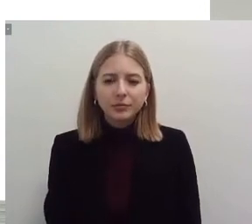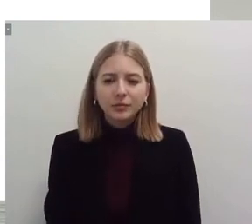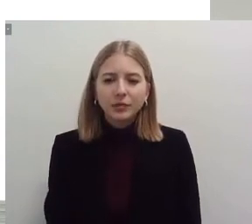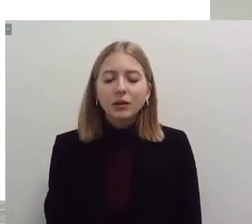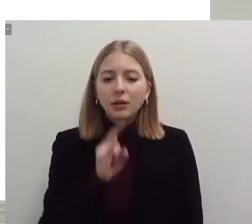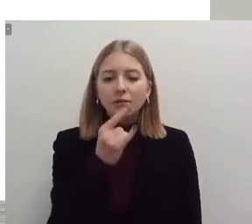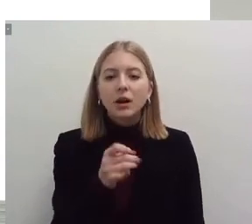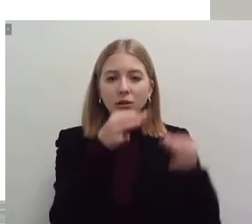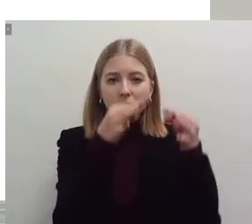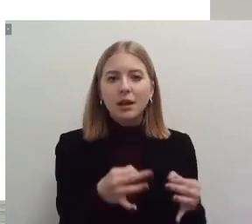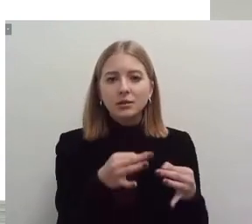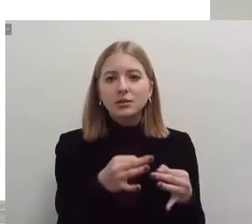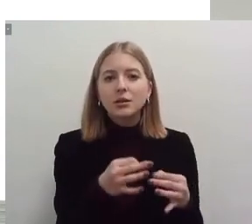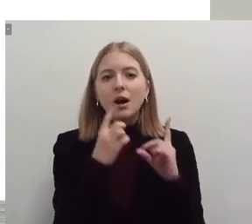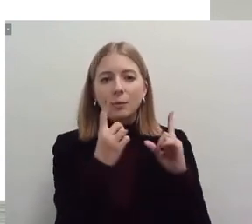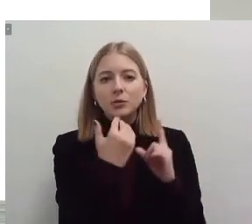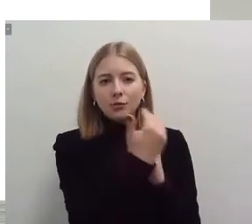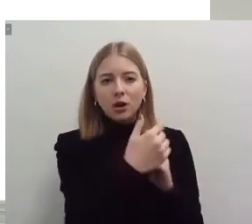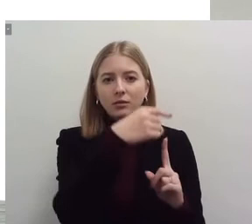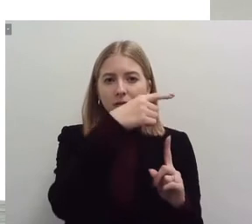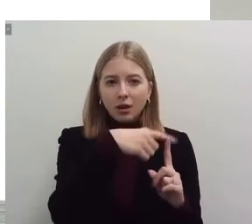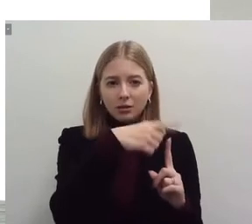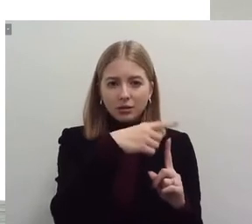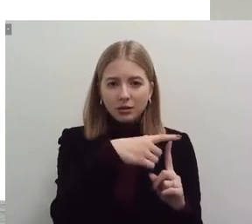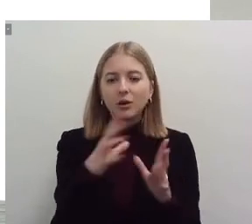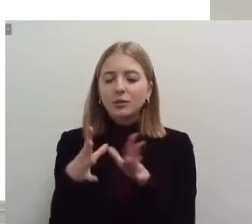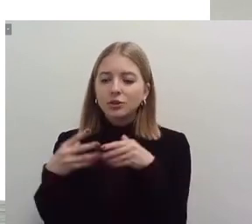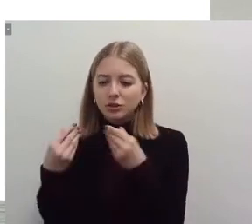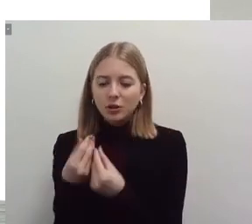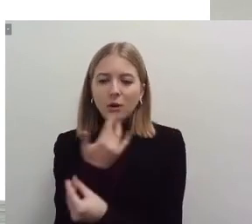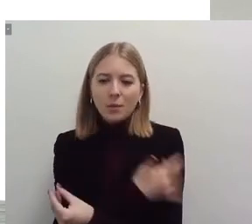forget this main principle of